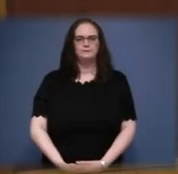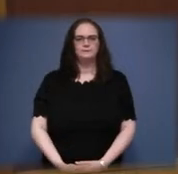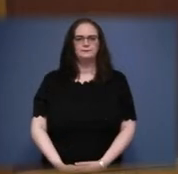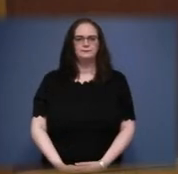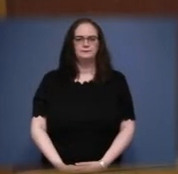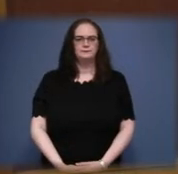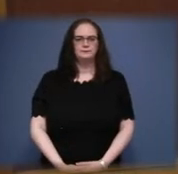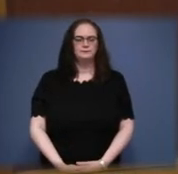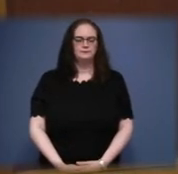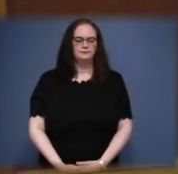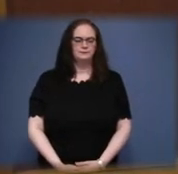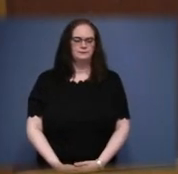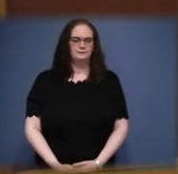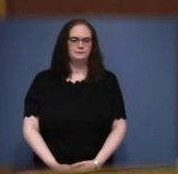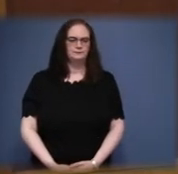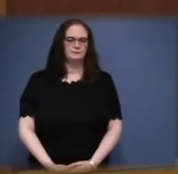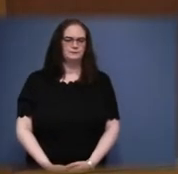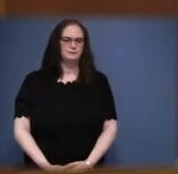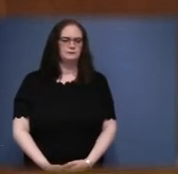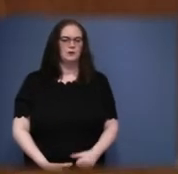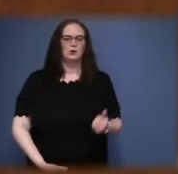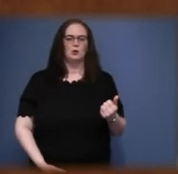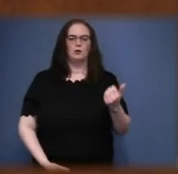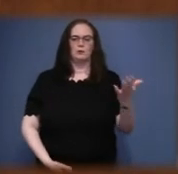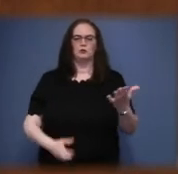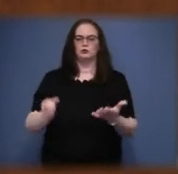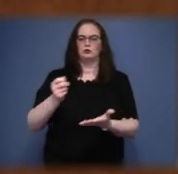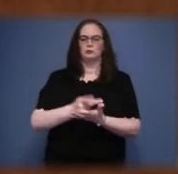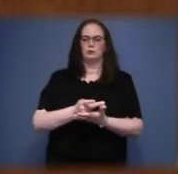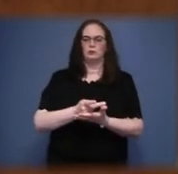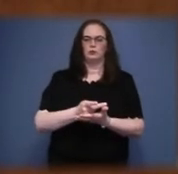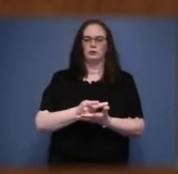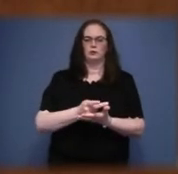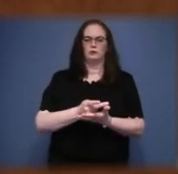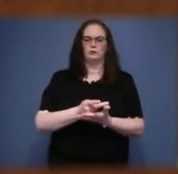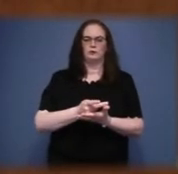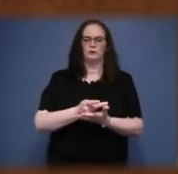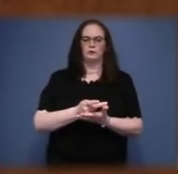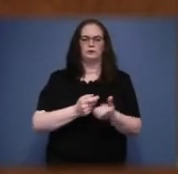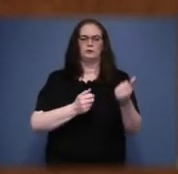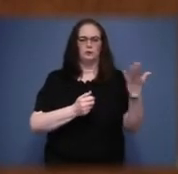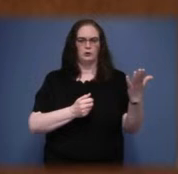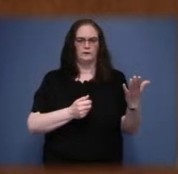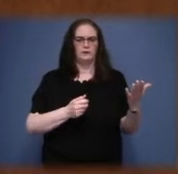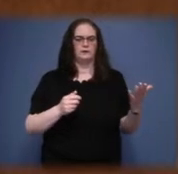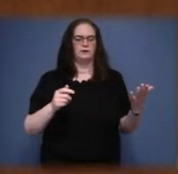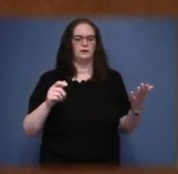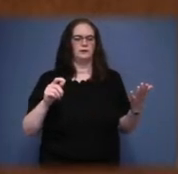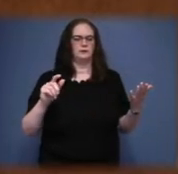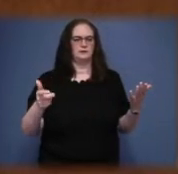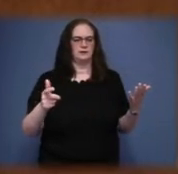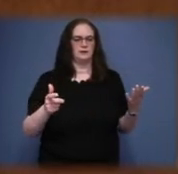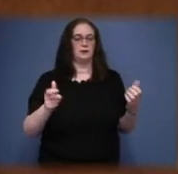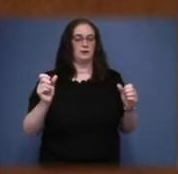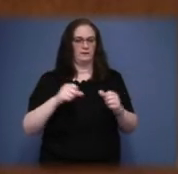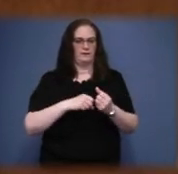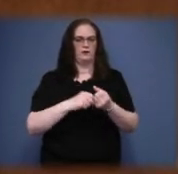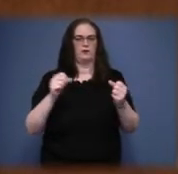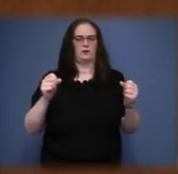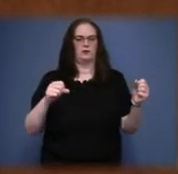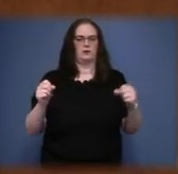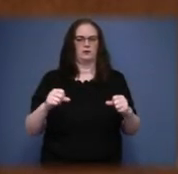you. Any questions? Is there a motion to approve budget adjustment 2 and 3? So moved. Second. All in favor? Aye.